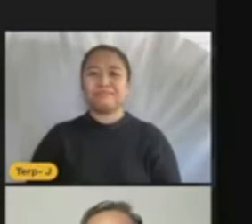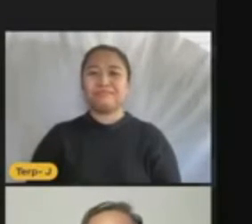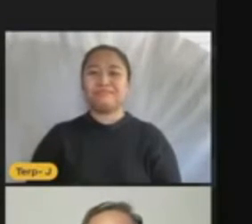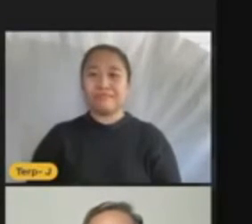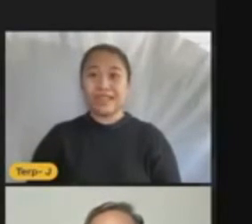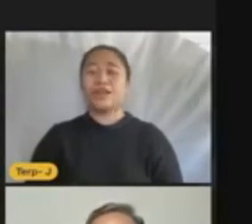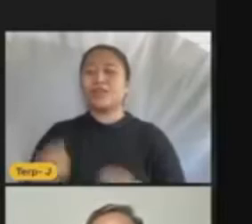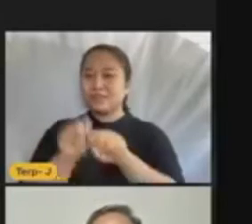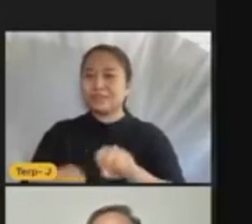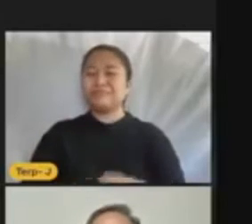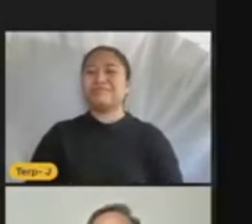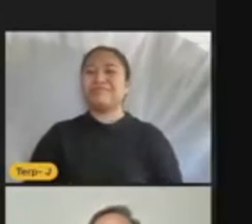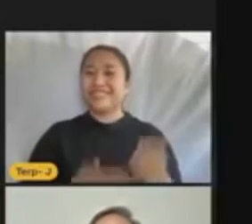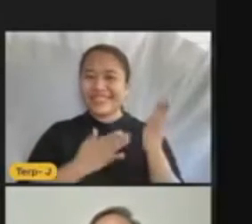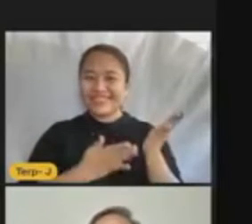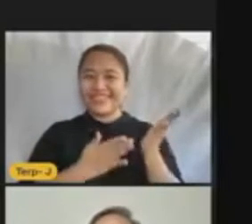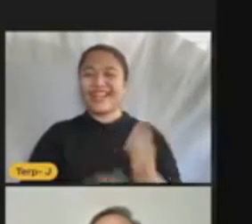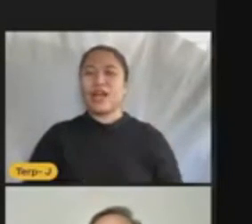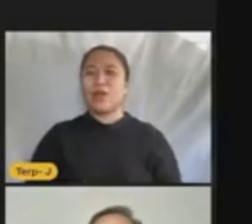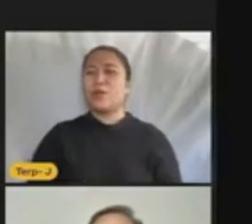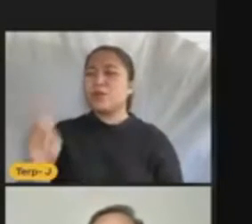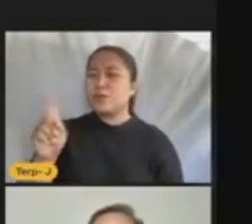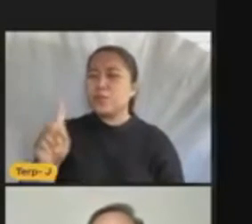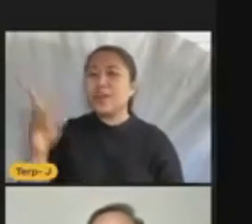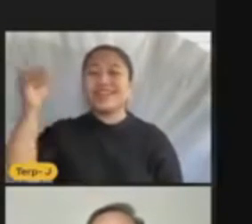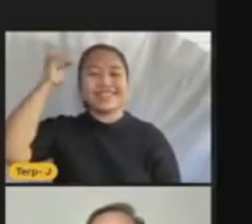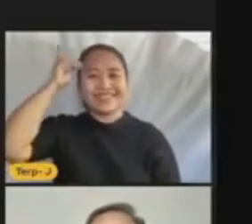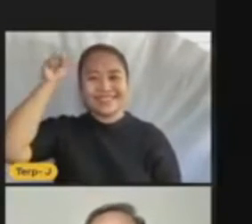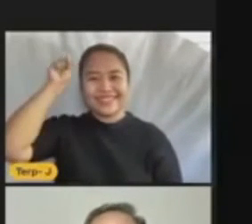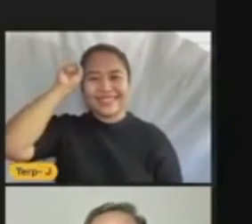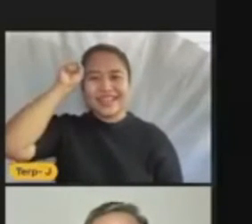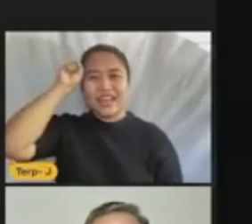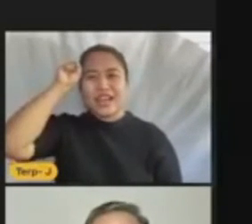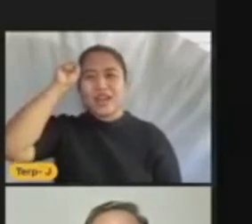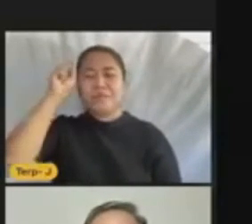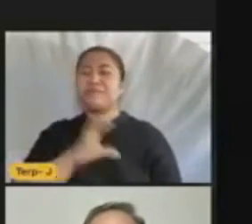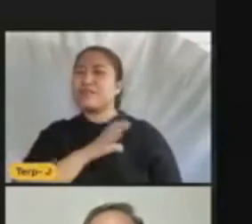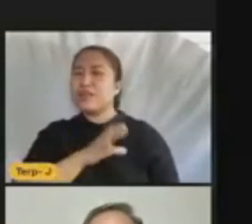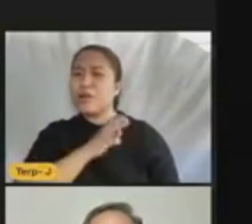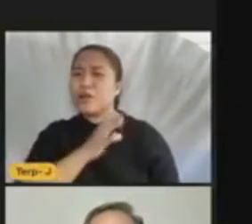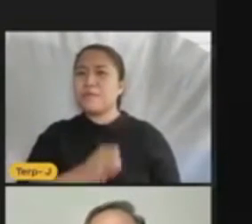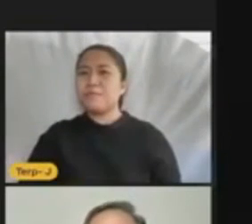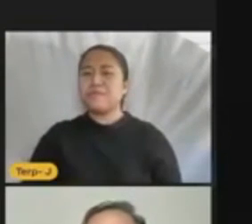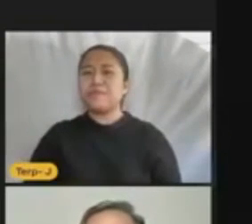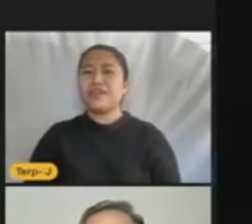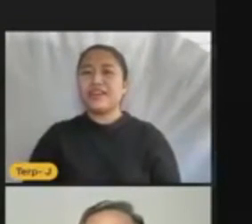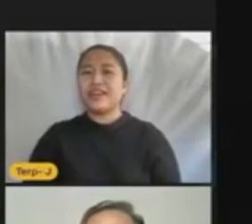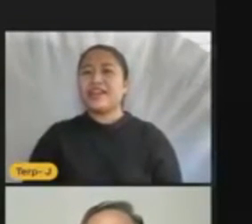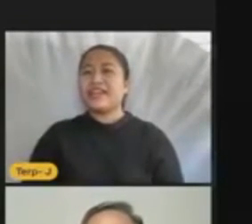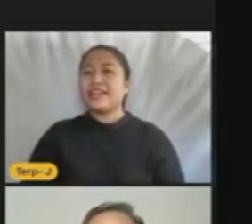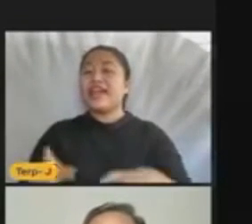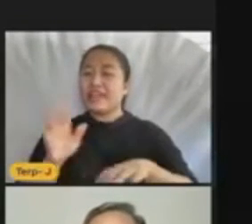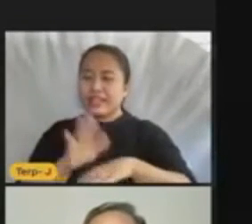So, here goes. What is Down syndrome? The most common genetic cause of what we call now as